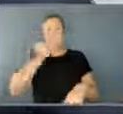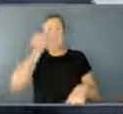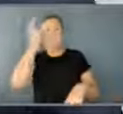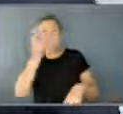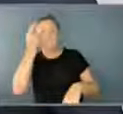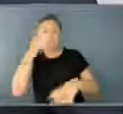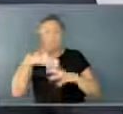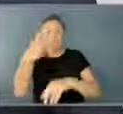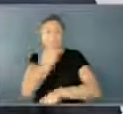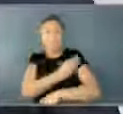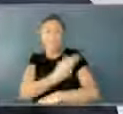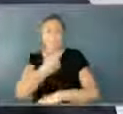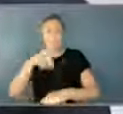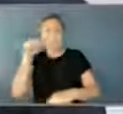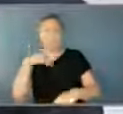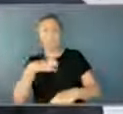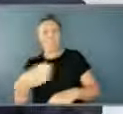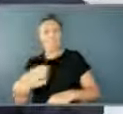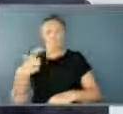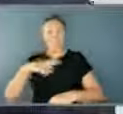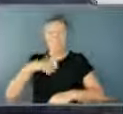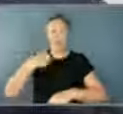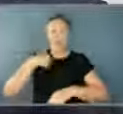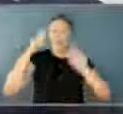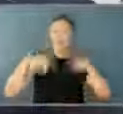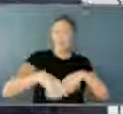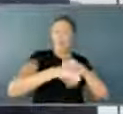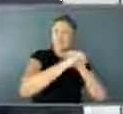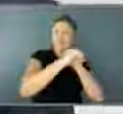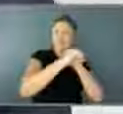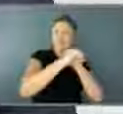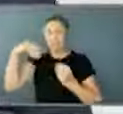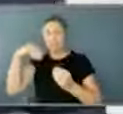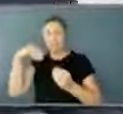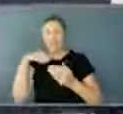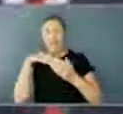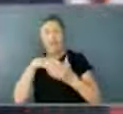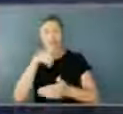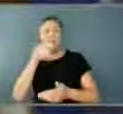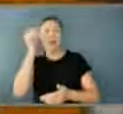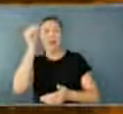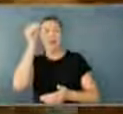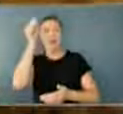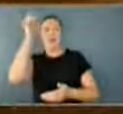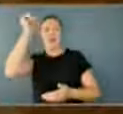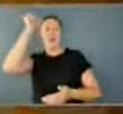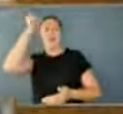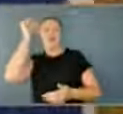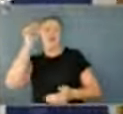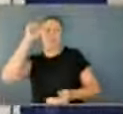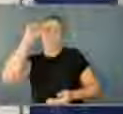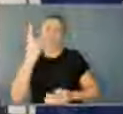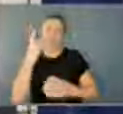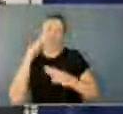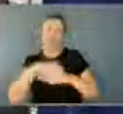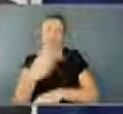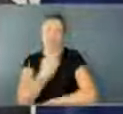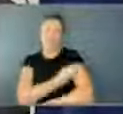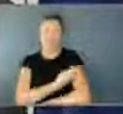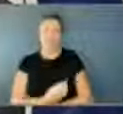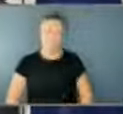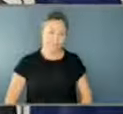to understand as they make their decisions, and we encourage as much vaccination as possible. But Greg. Thanks, Jonathan. So 2 things. Firstly, we've